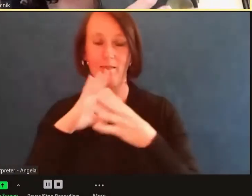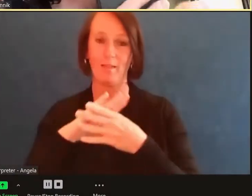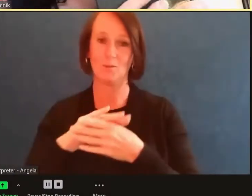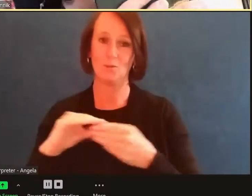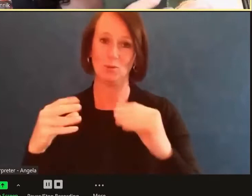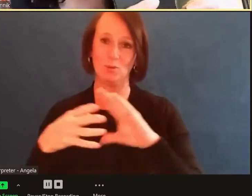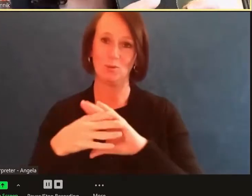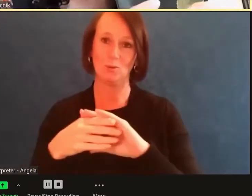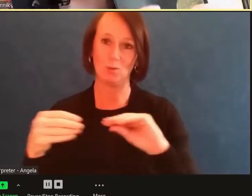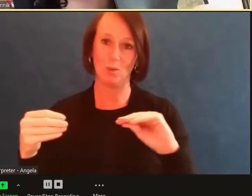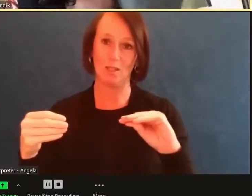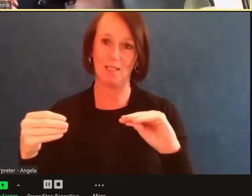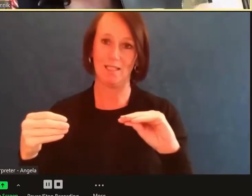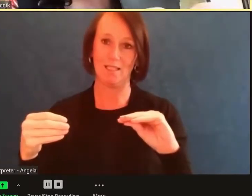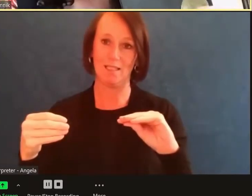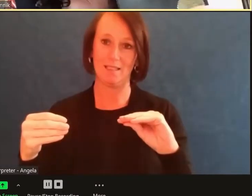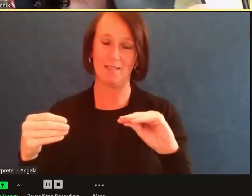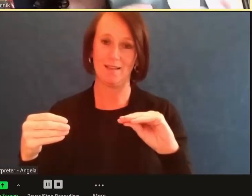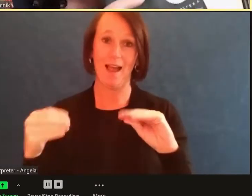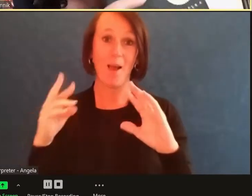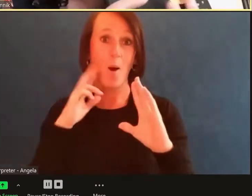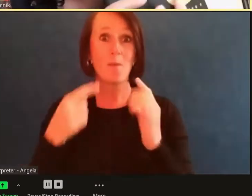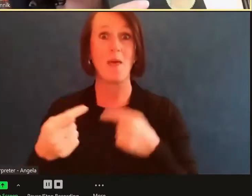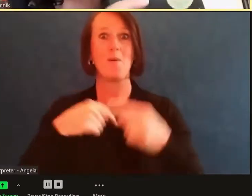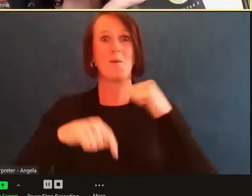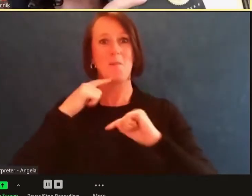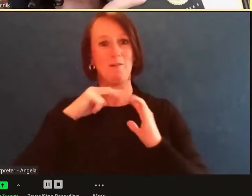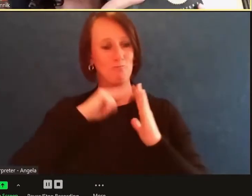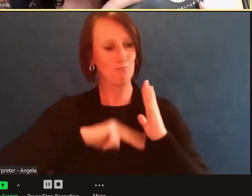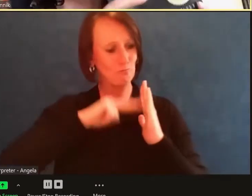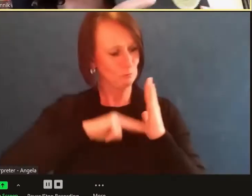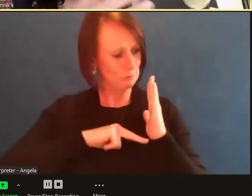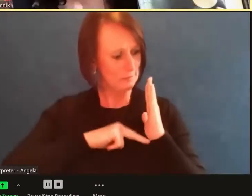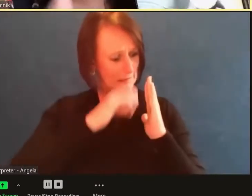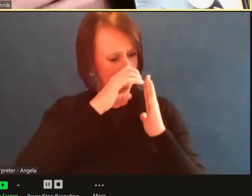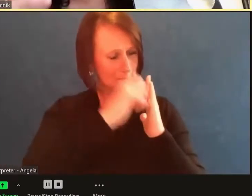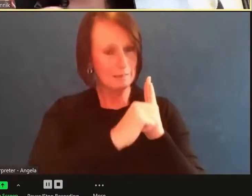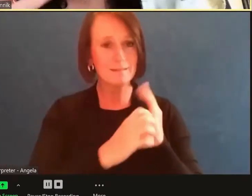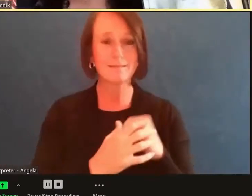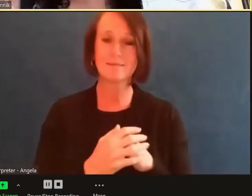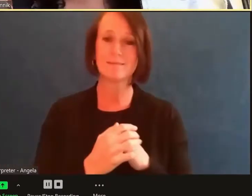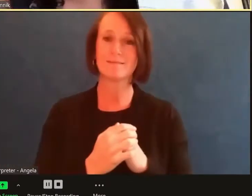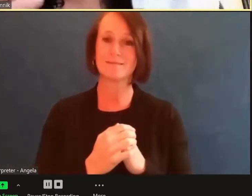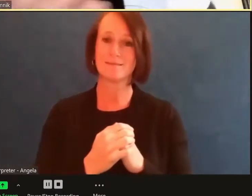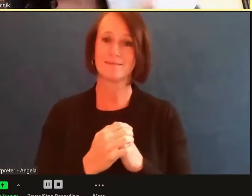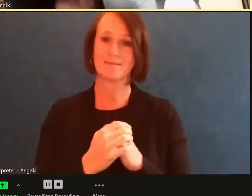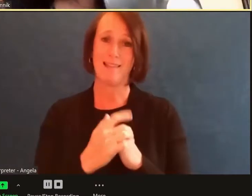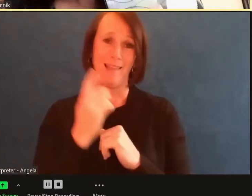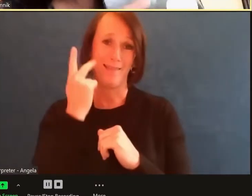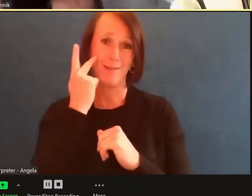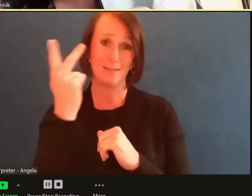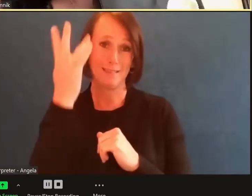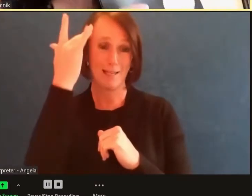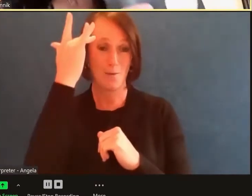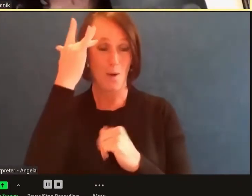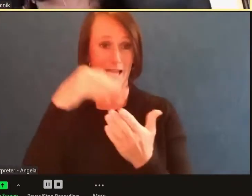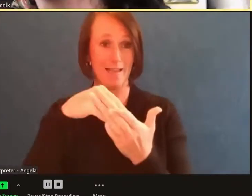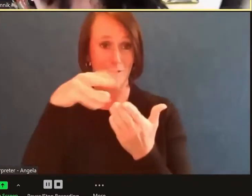hope people will go back and read it, and they'll see why the students of Alberta voted it